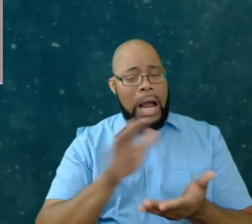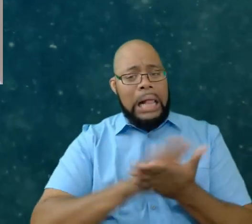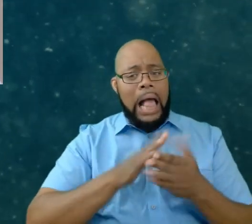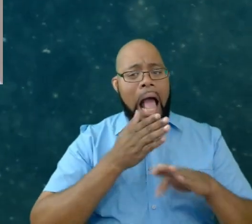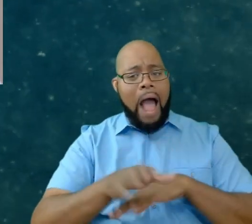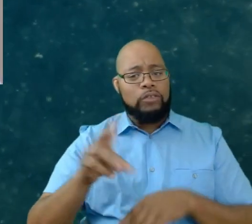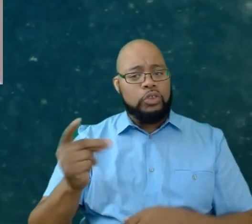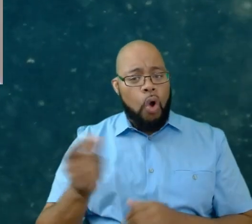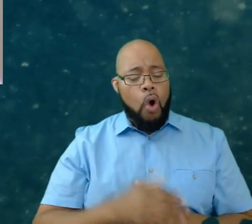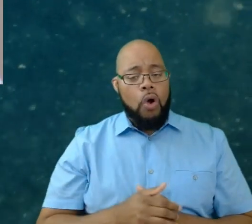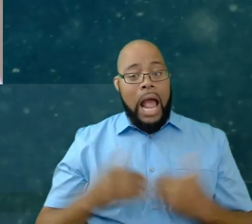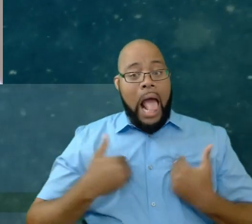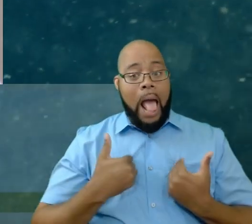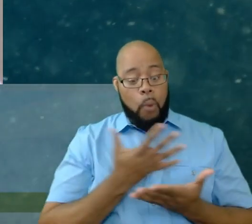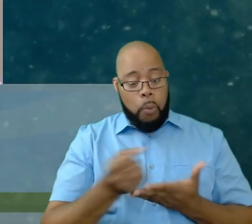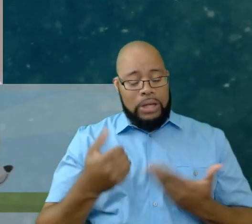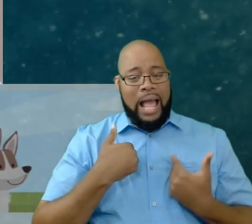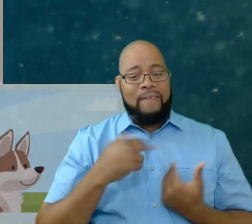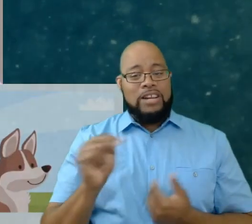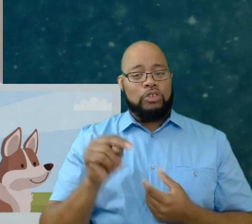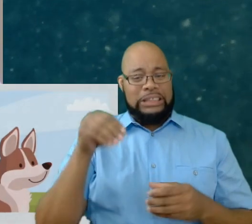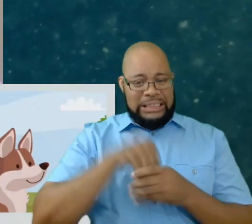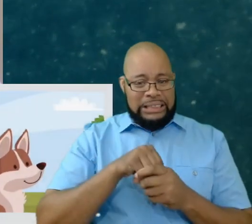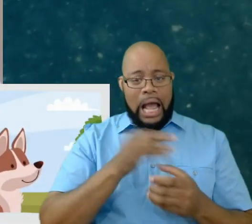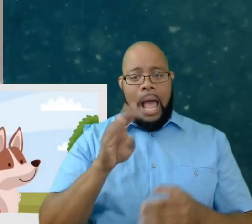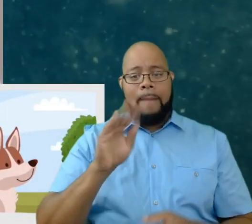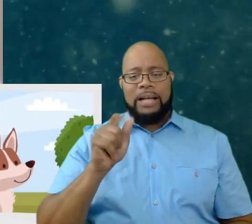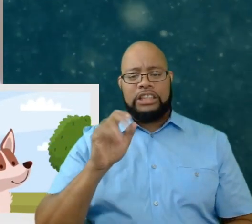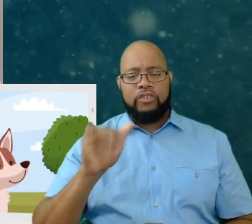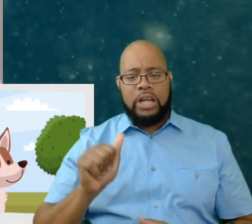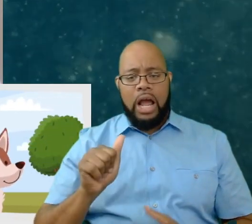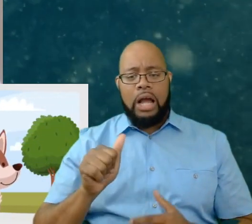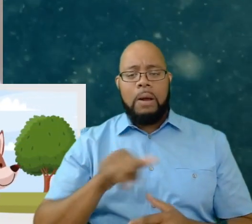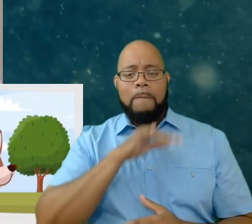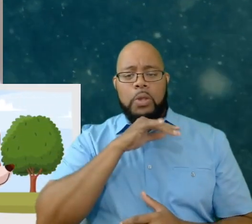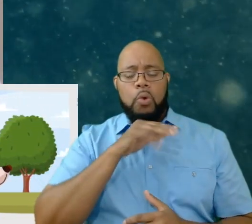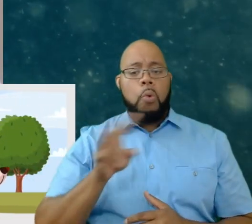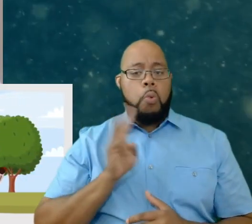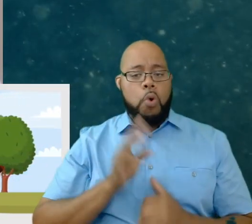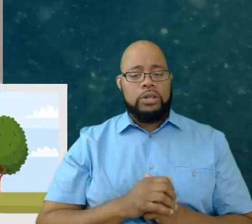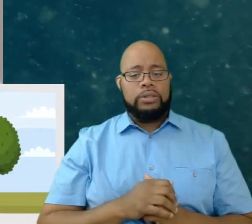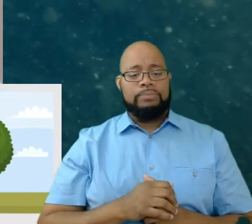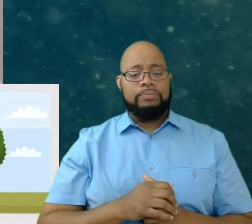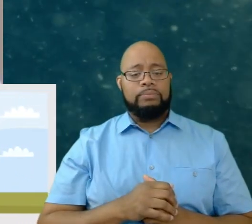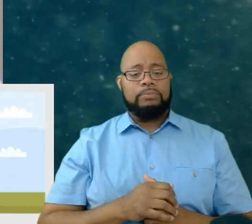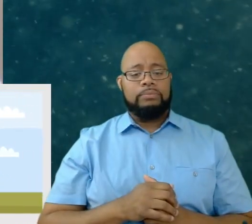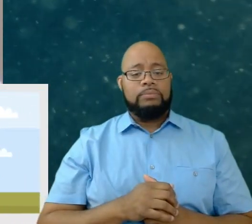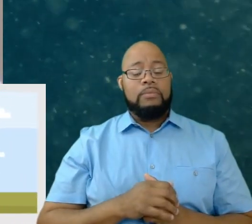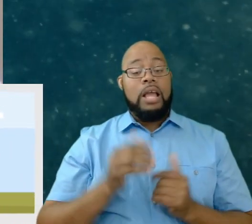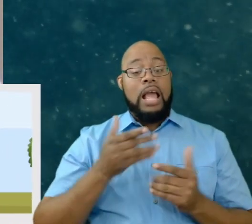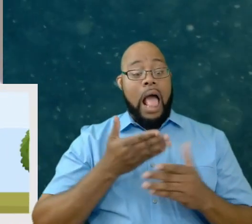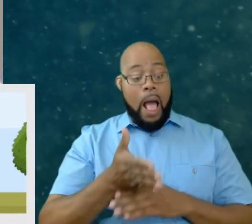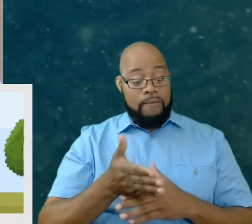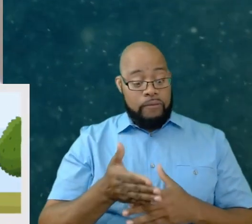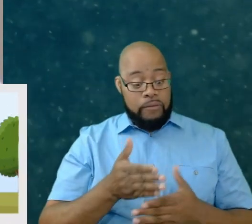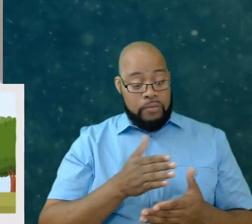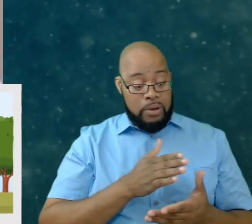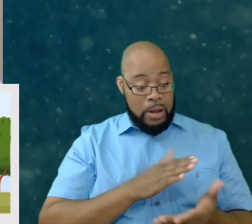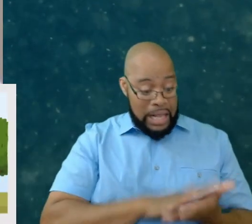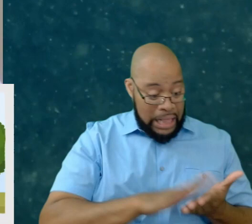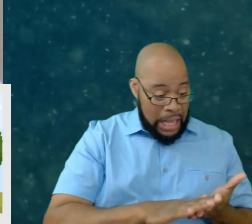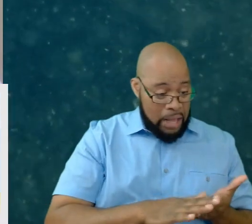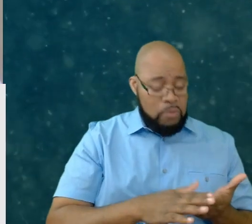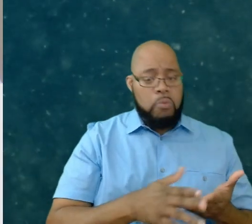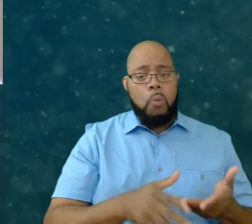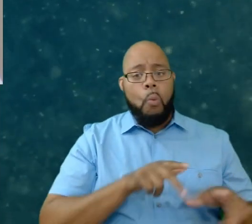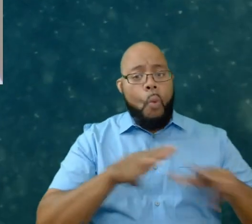up after your dogs. Animal waste contains nitrogen and bacteria that pollute our waterways when it rains. You can help by picking up after your